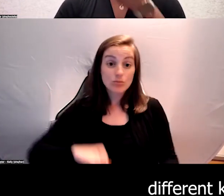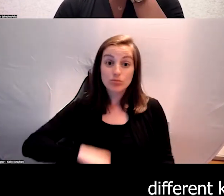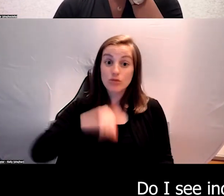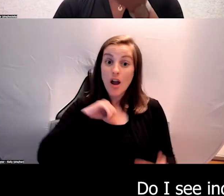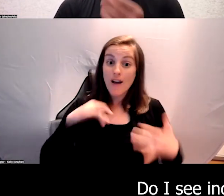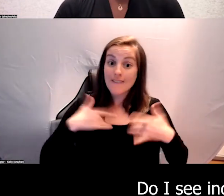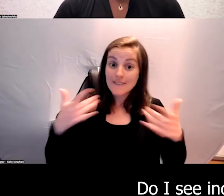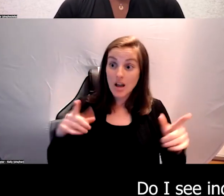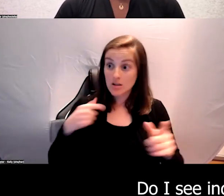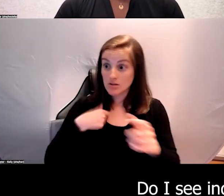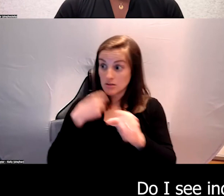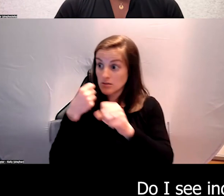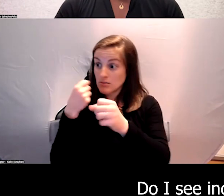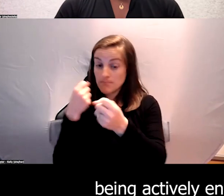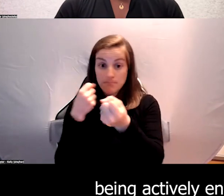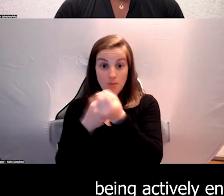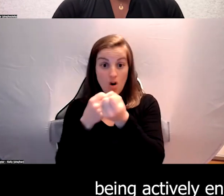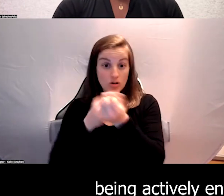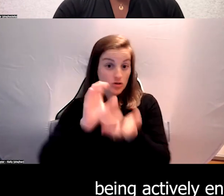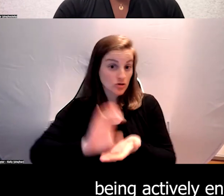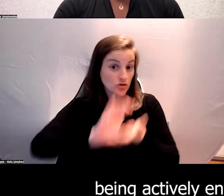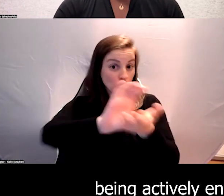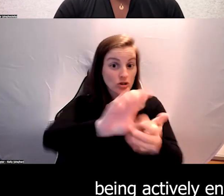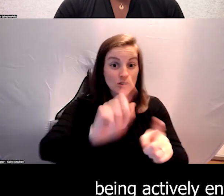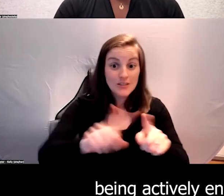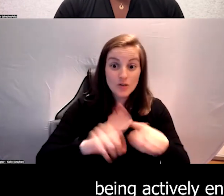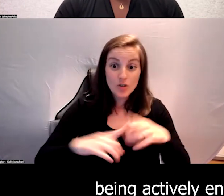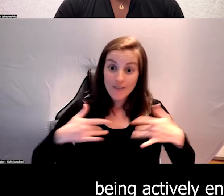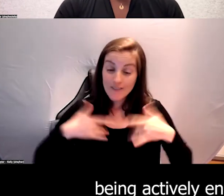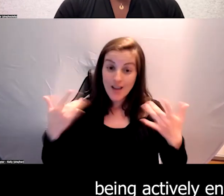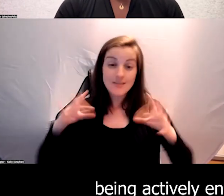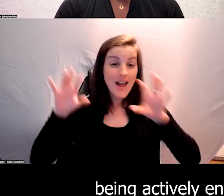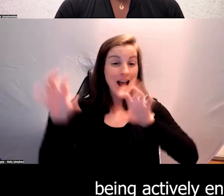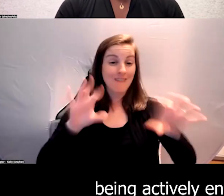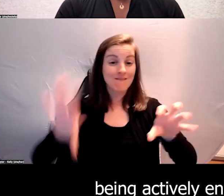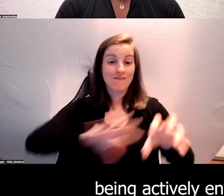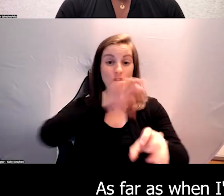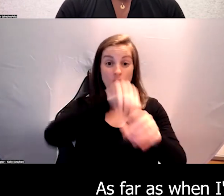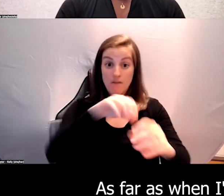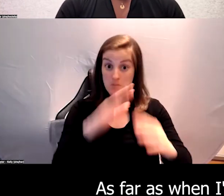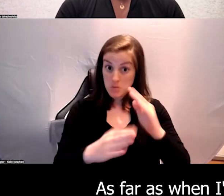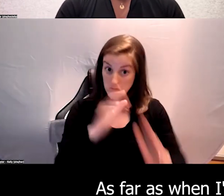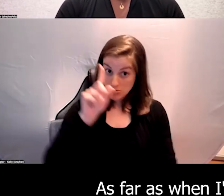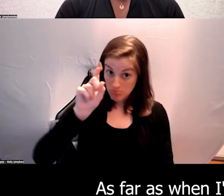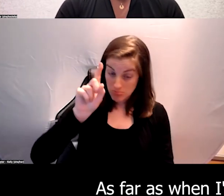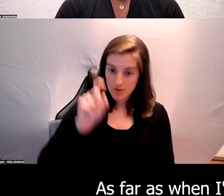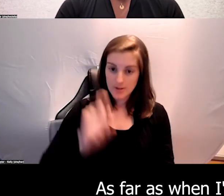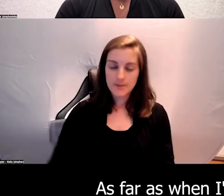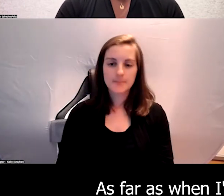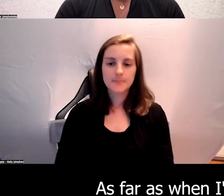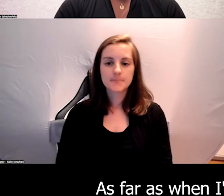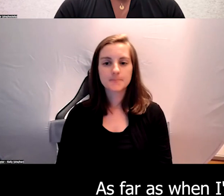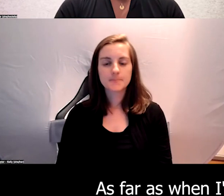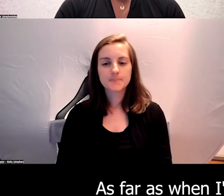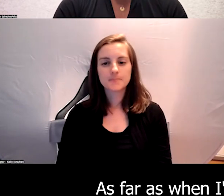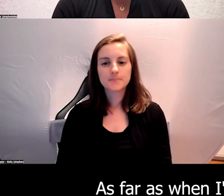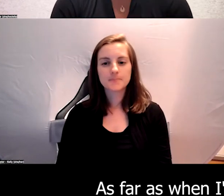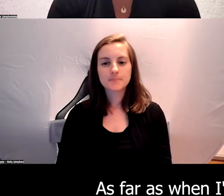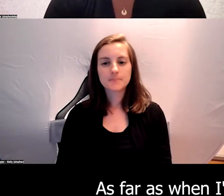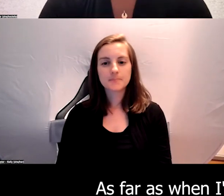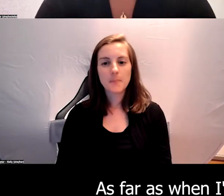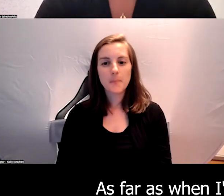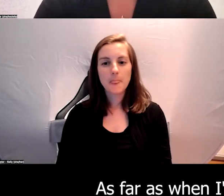of events? Do I see indications of them being actively engaged in community? As far as when I'm actually in a